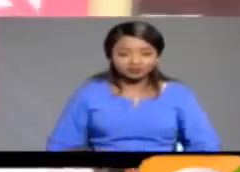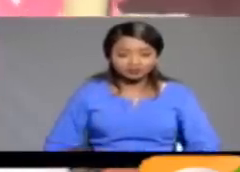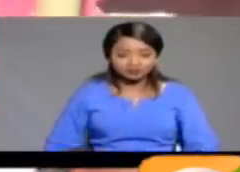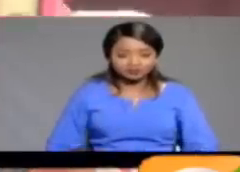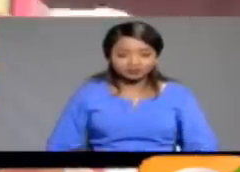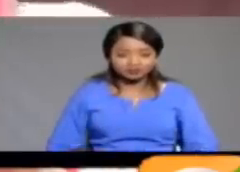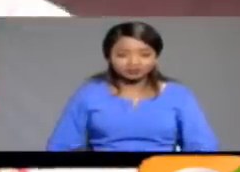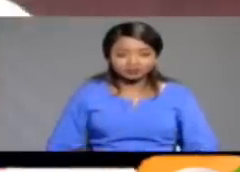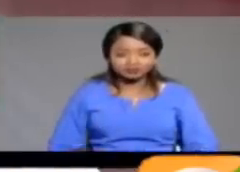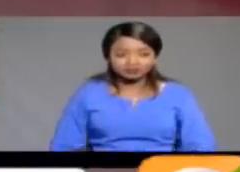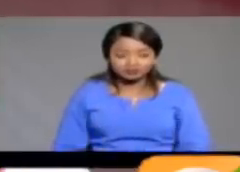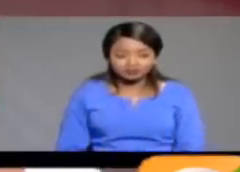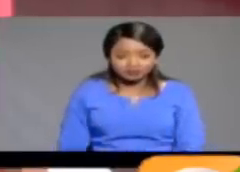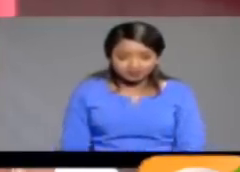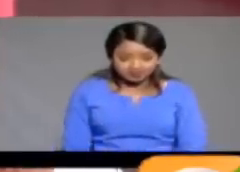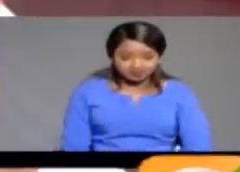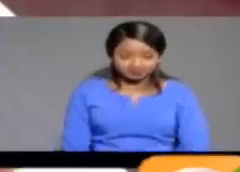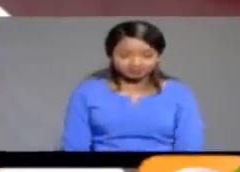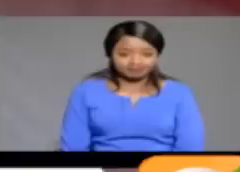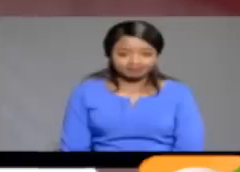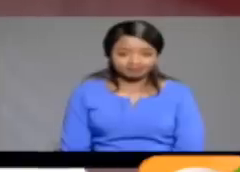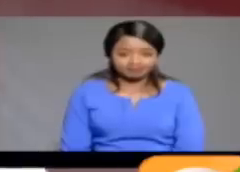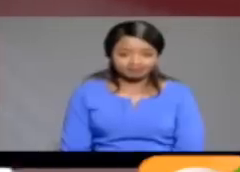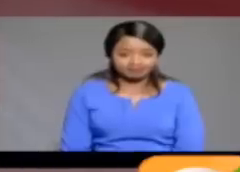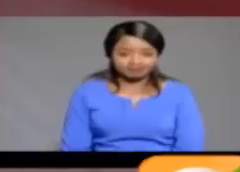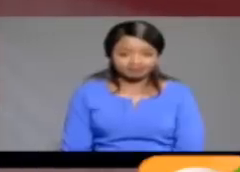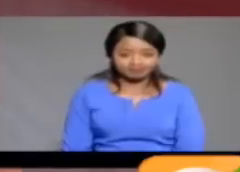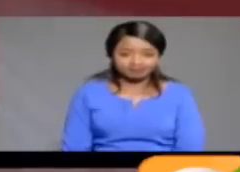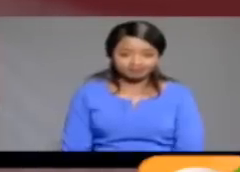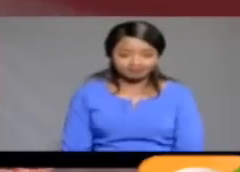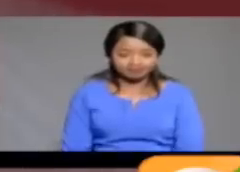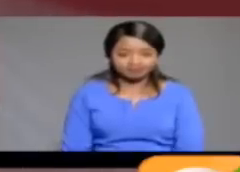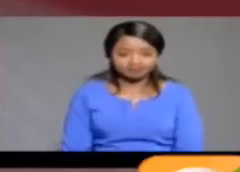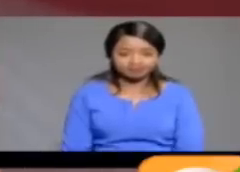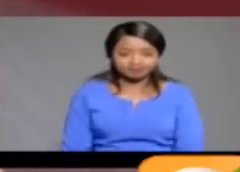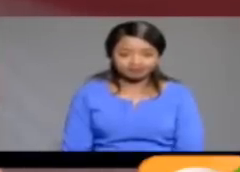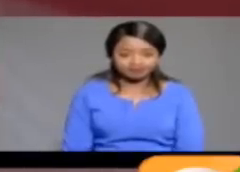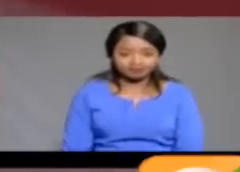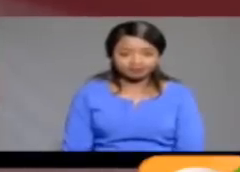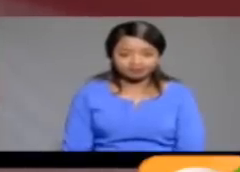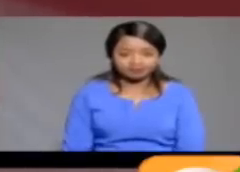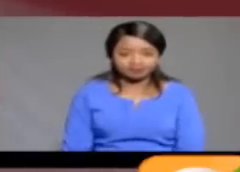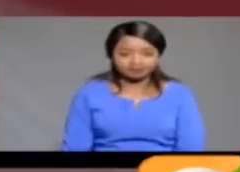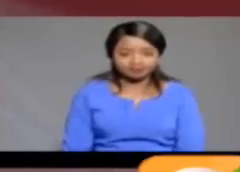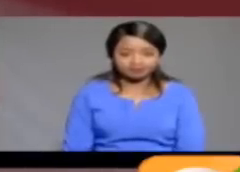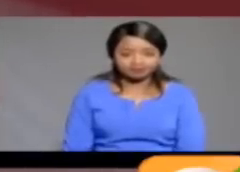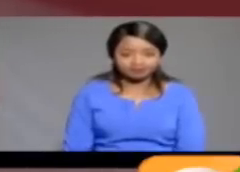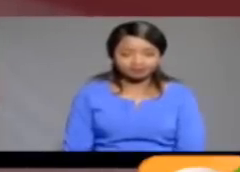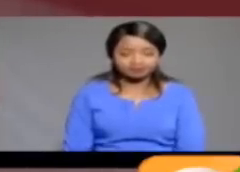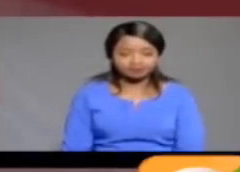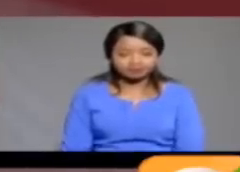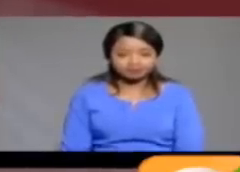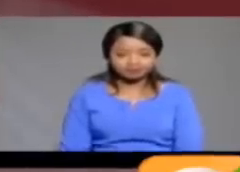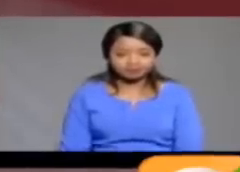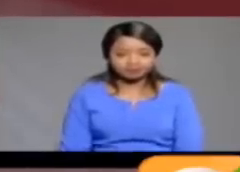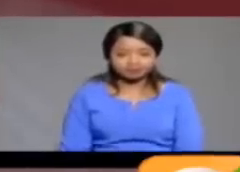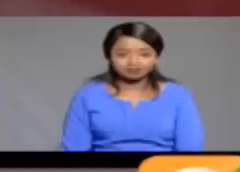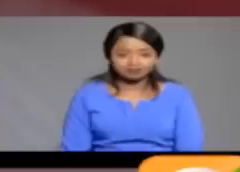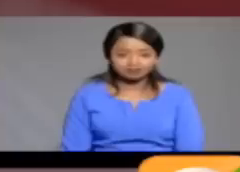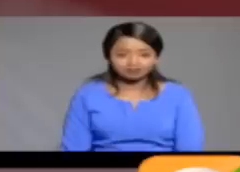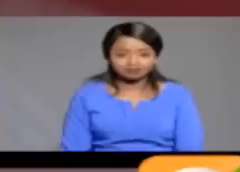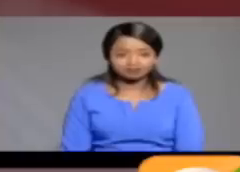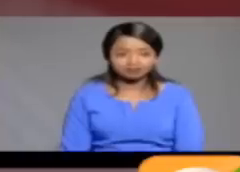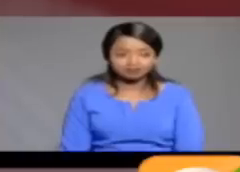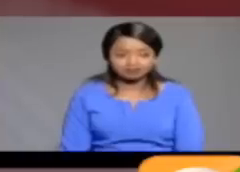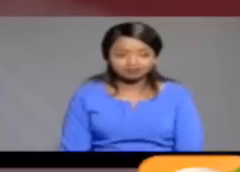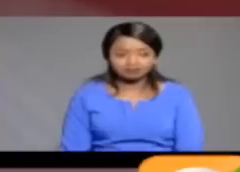Ozio neve kiyogozi wito. Noria tuera ni hakwa ne guajekaga. Di kwalia hoge, niye geragara ini ya